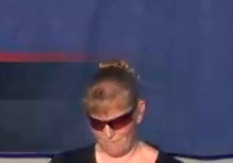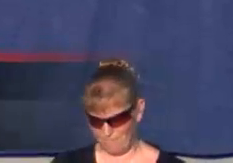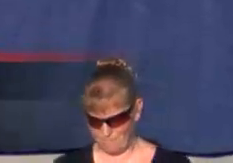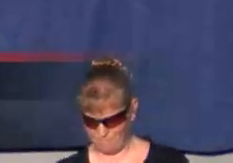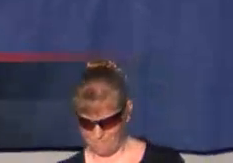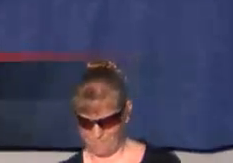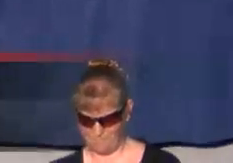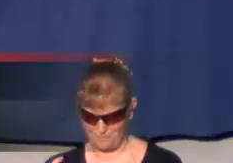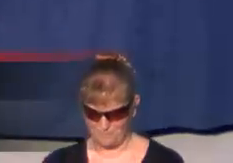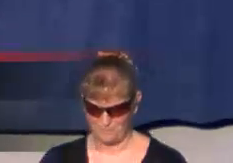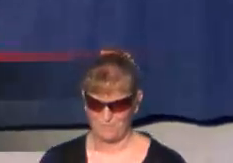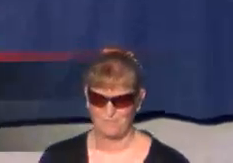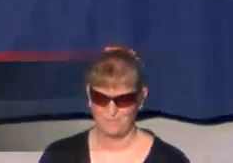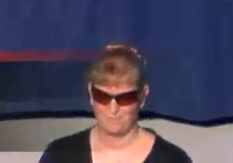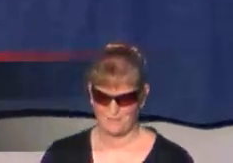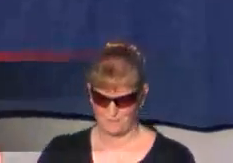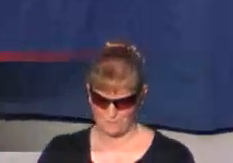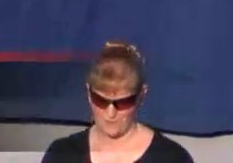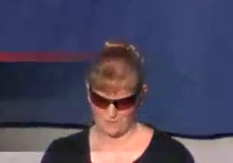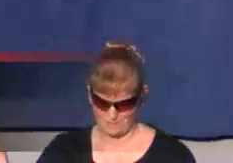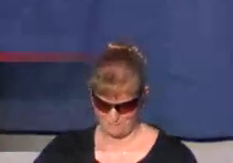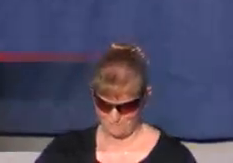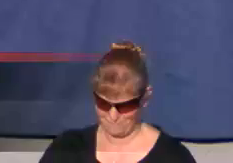Senior Class Secretary Iva Tibe.